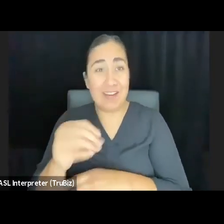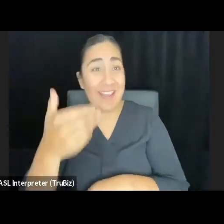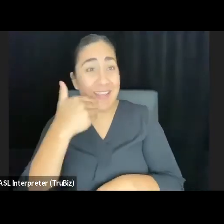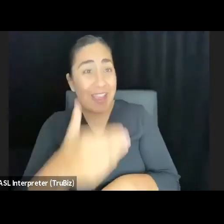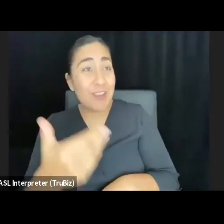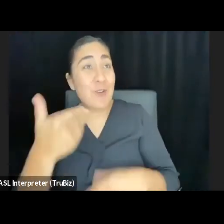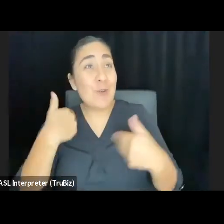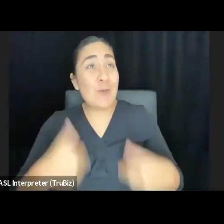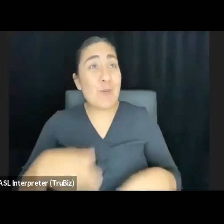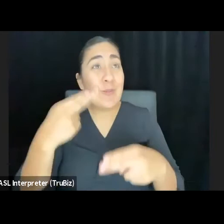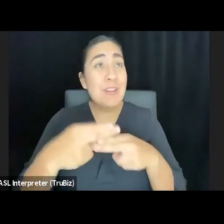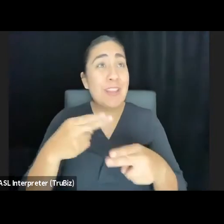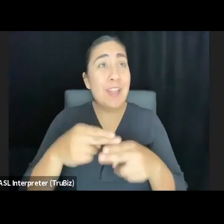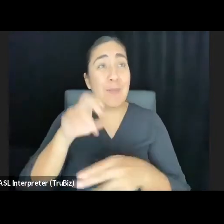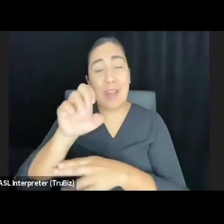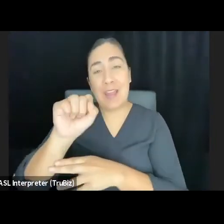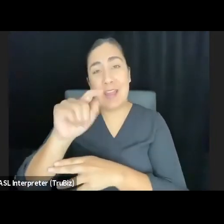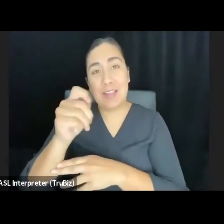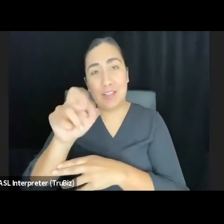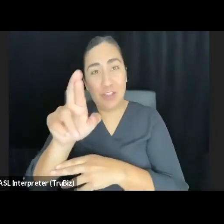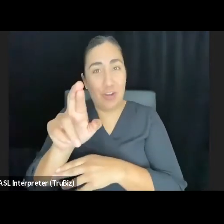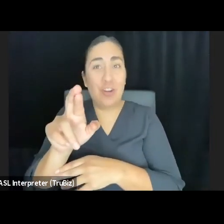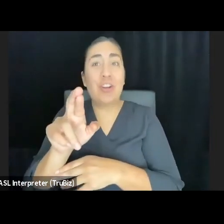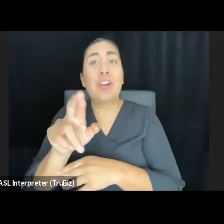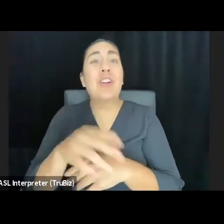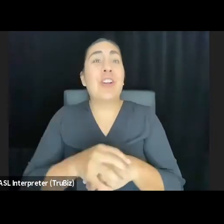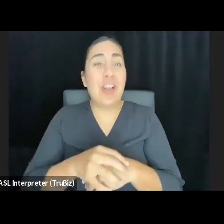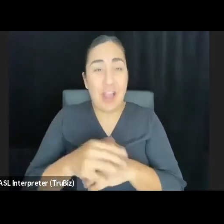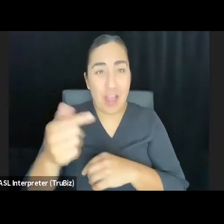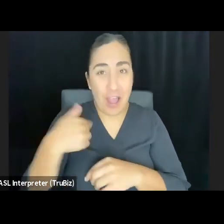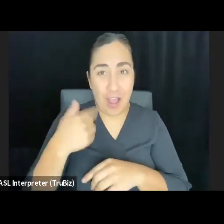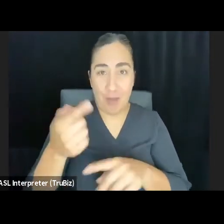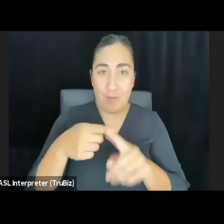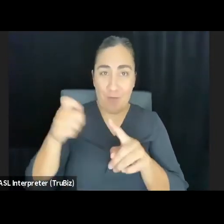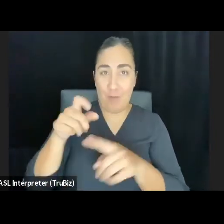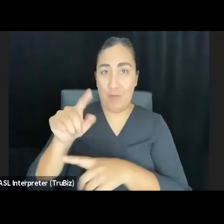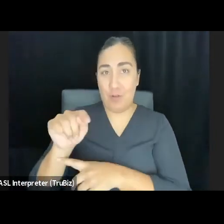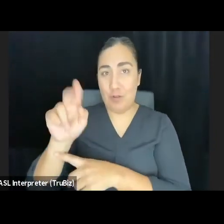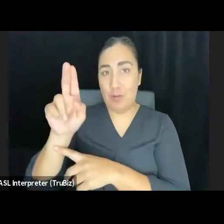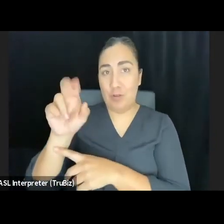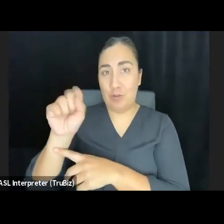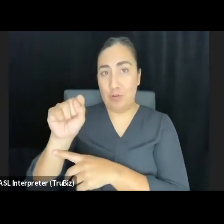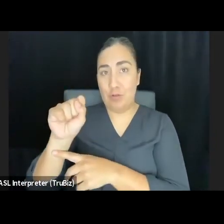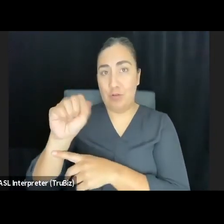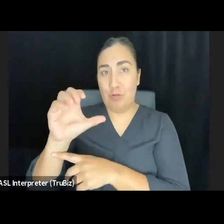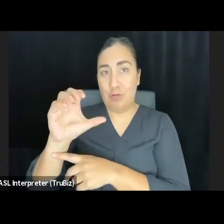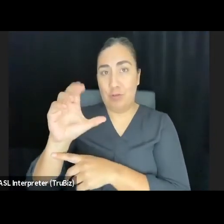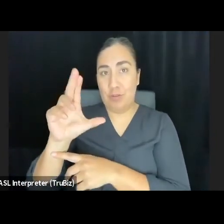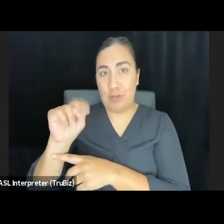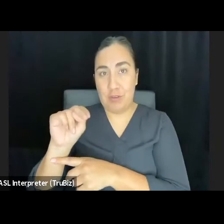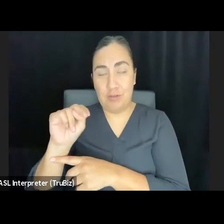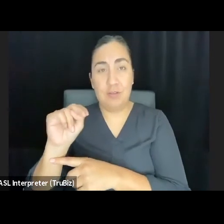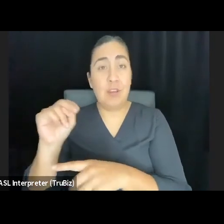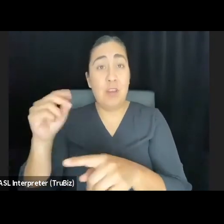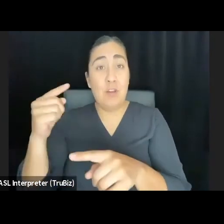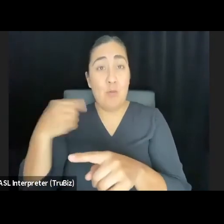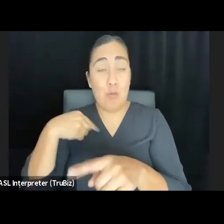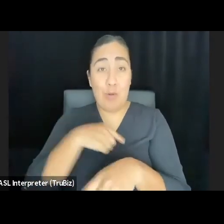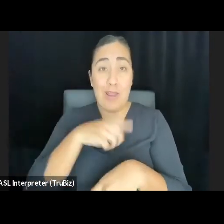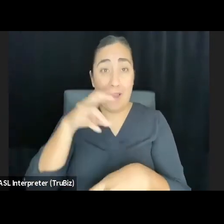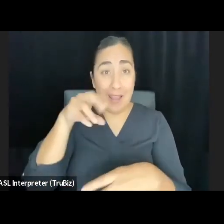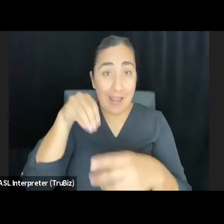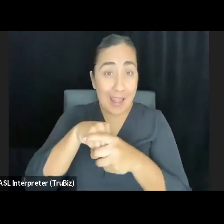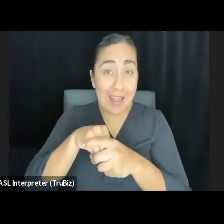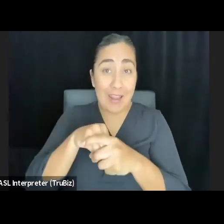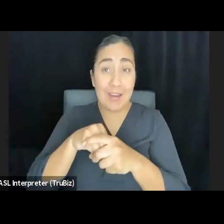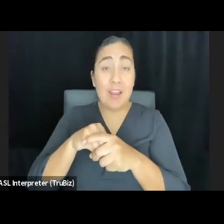from Tucson, or in the language of the colonists, Tucson. We are on the colonists' borders, so we're one